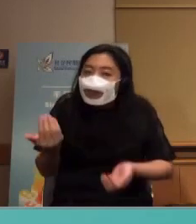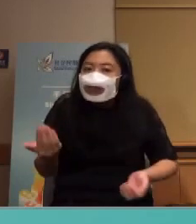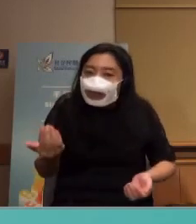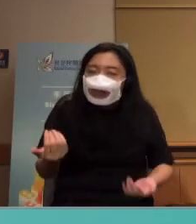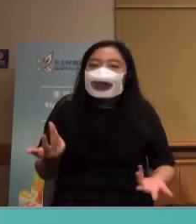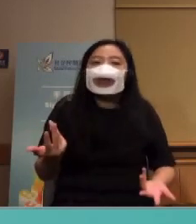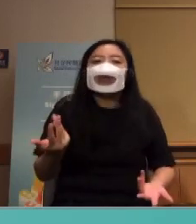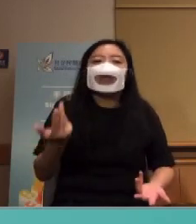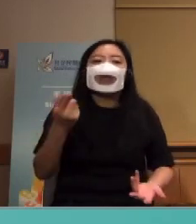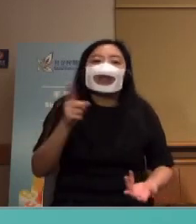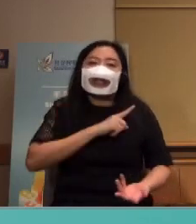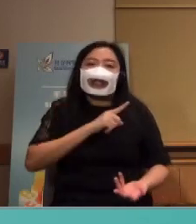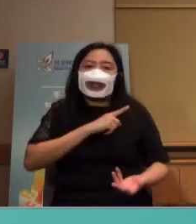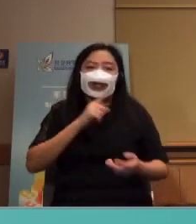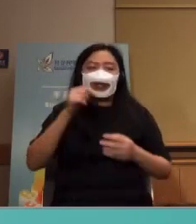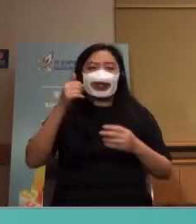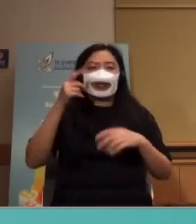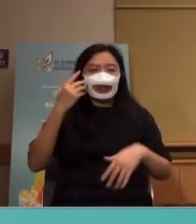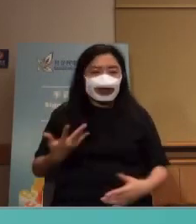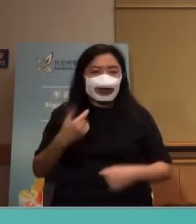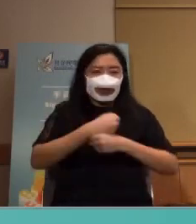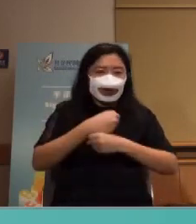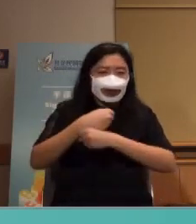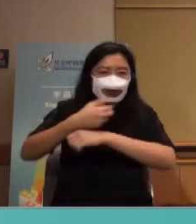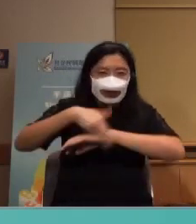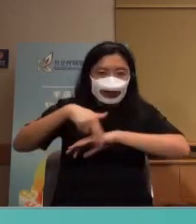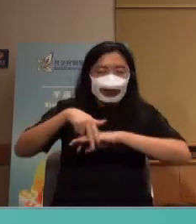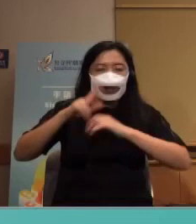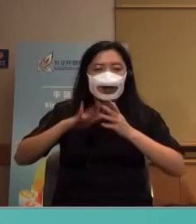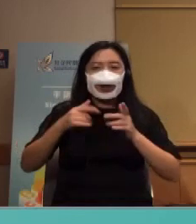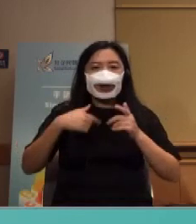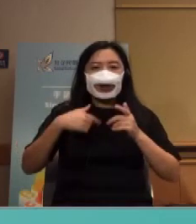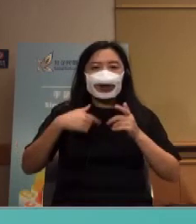from doing your projects in the metaverse? Thank you.